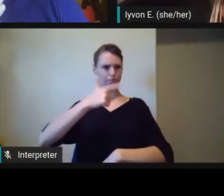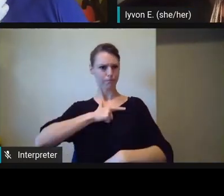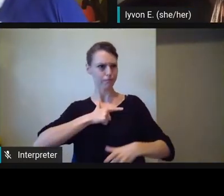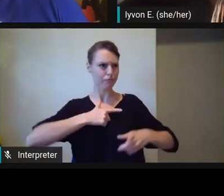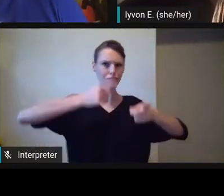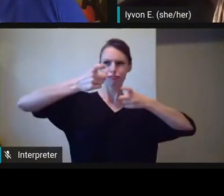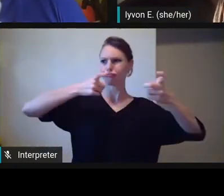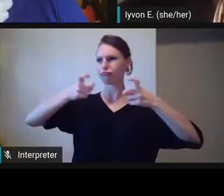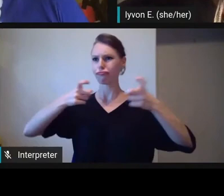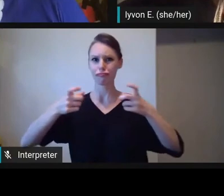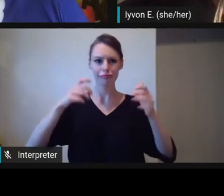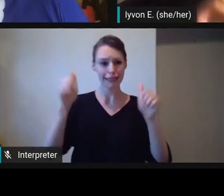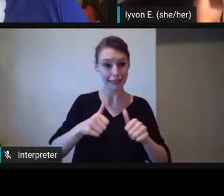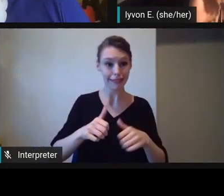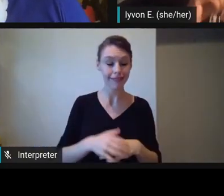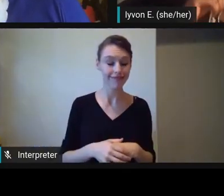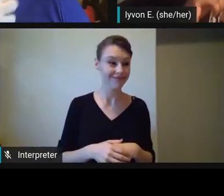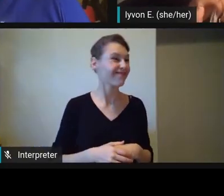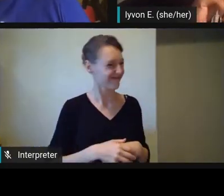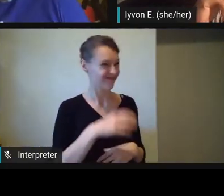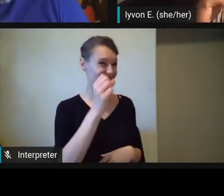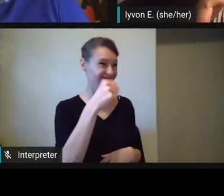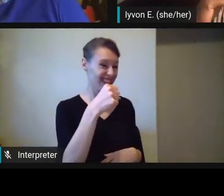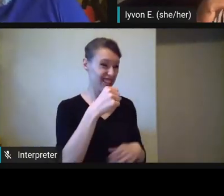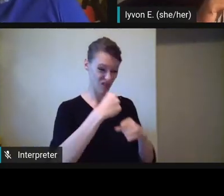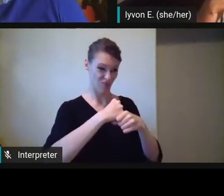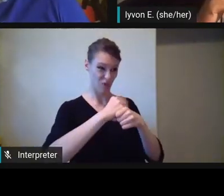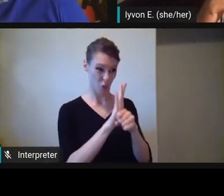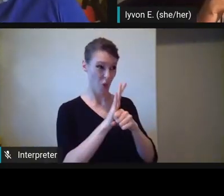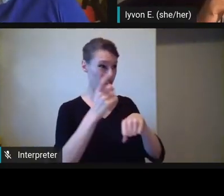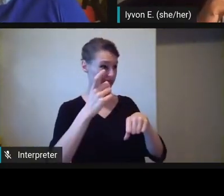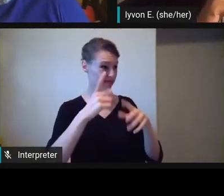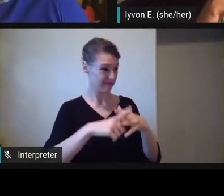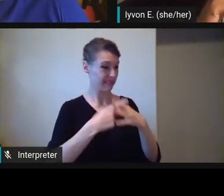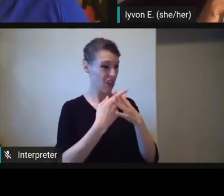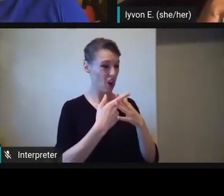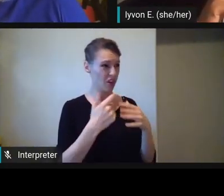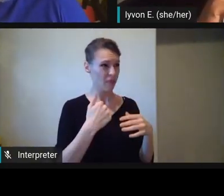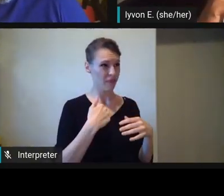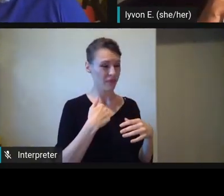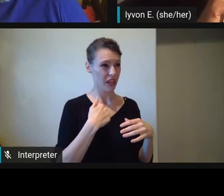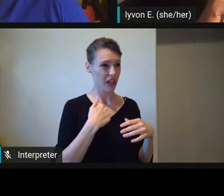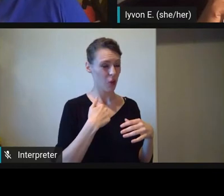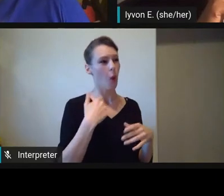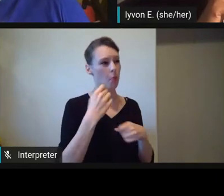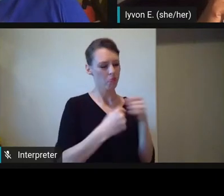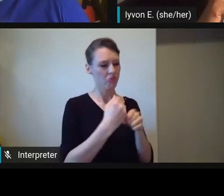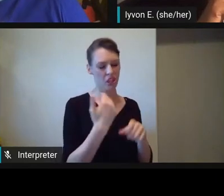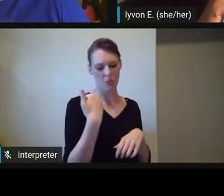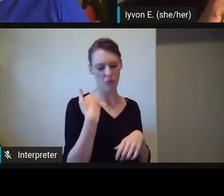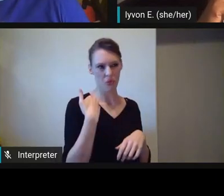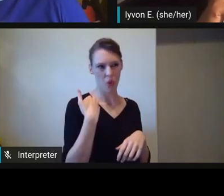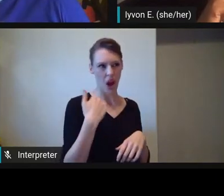Yeah, when the quarantine began, you know, I spent last year working, well, the year before, working